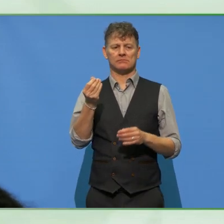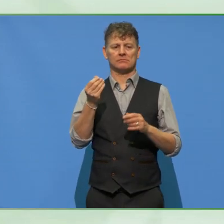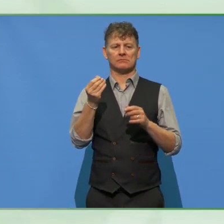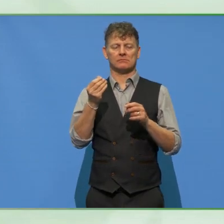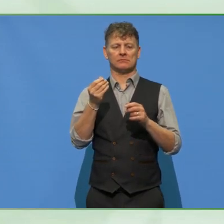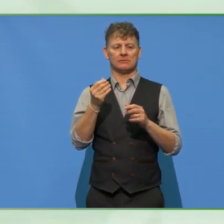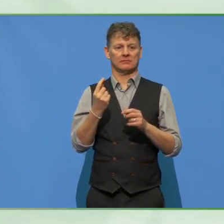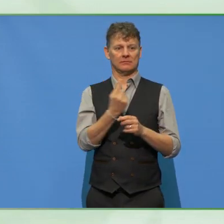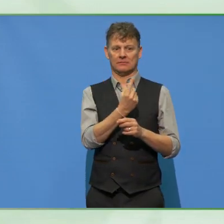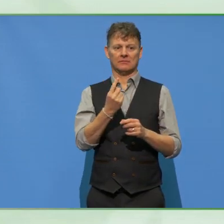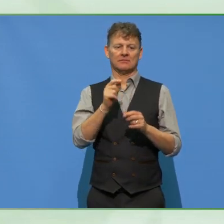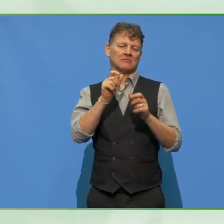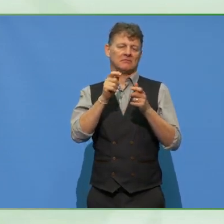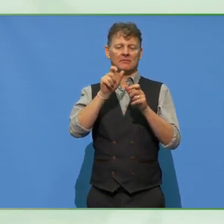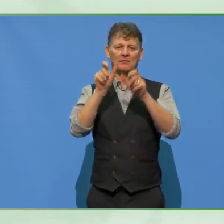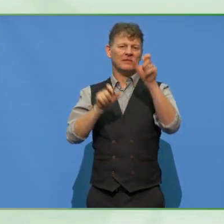also